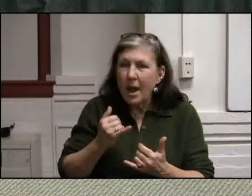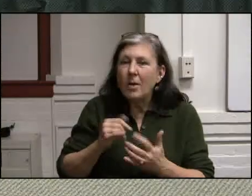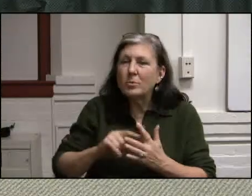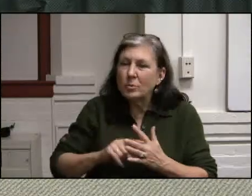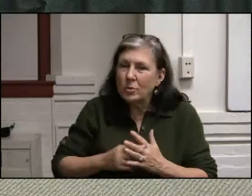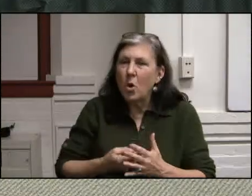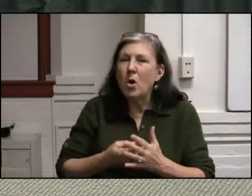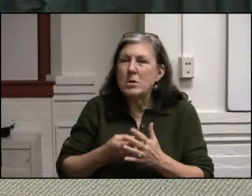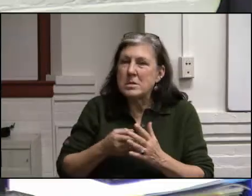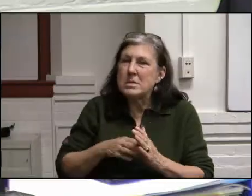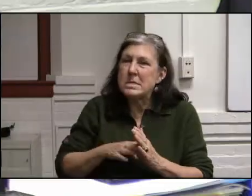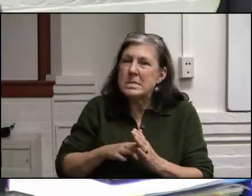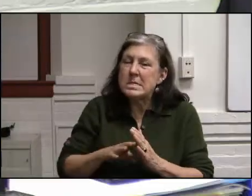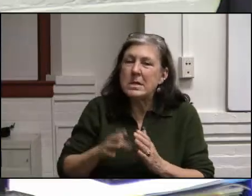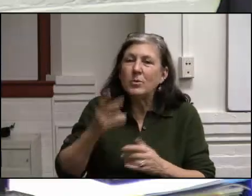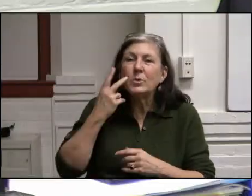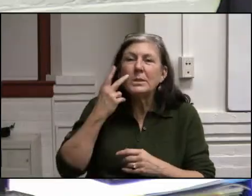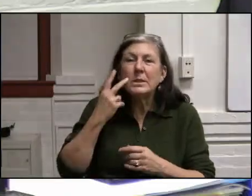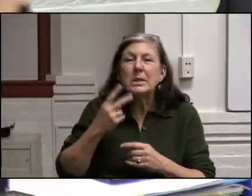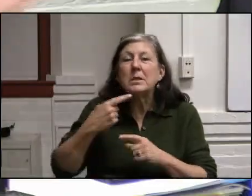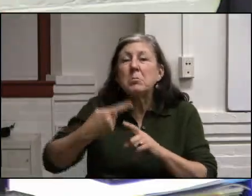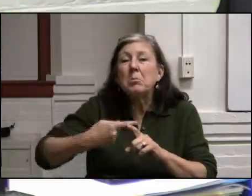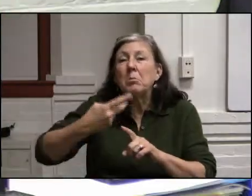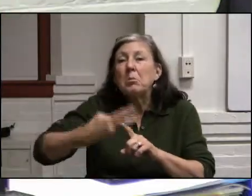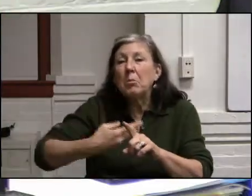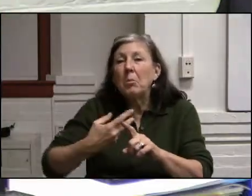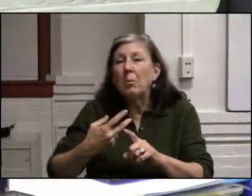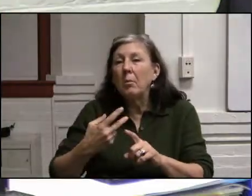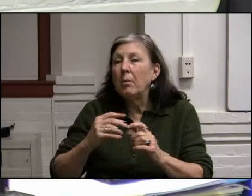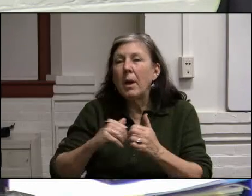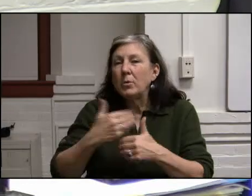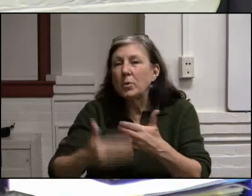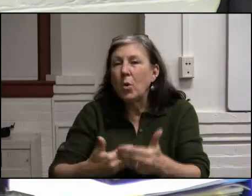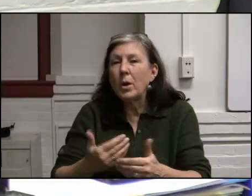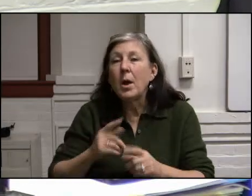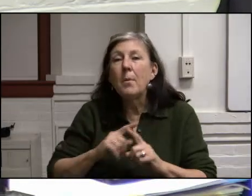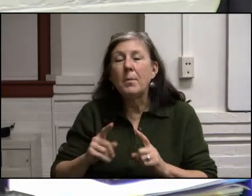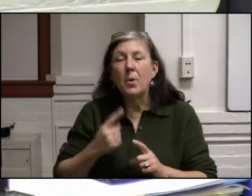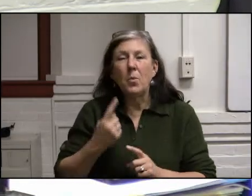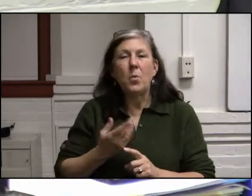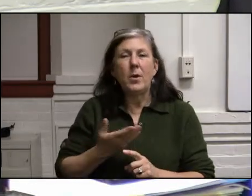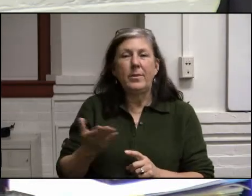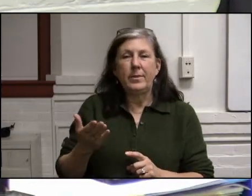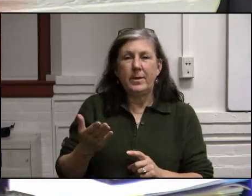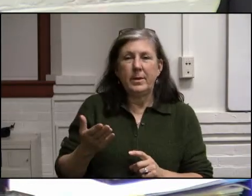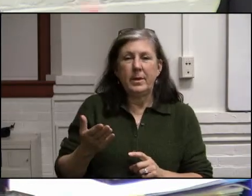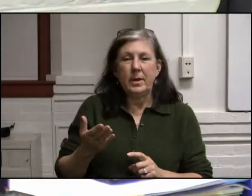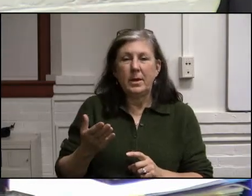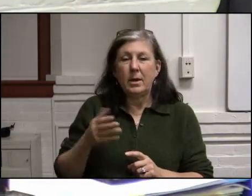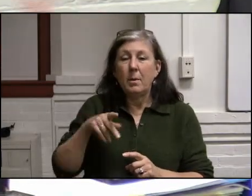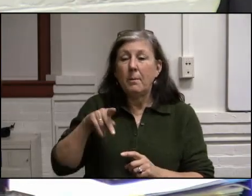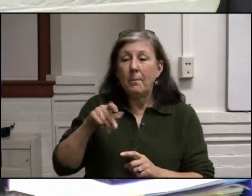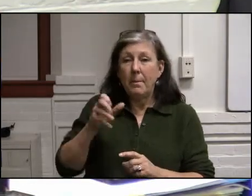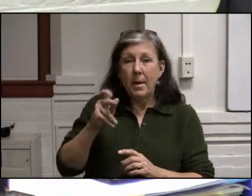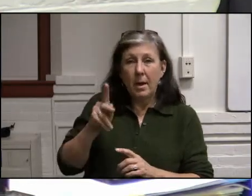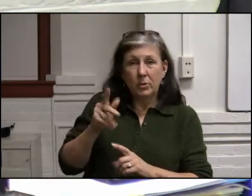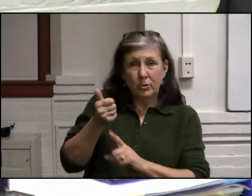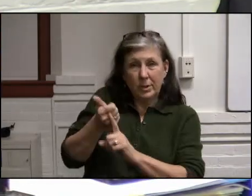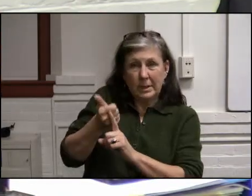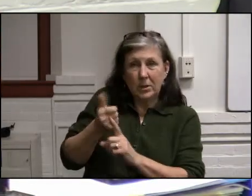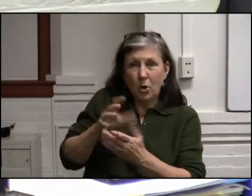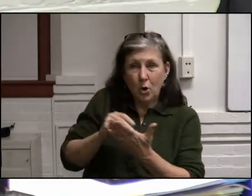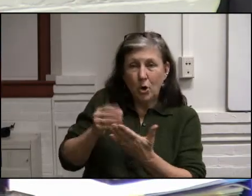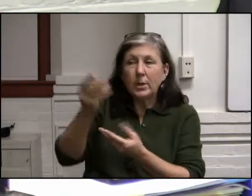more a month from now, 2 months from now, about where it seems to be headed. But one of the things that Patrick learned and shared with